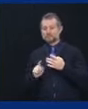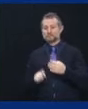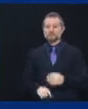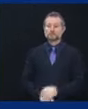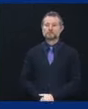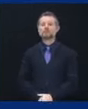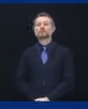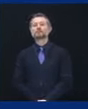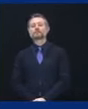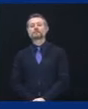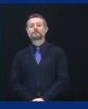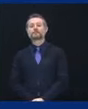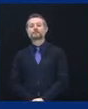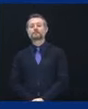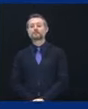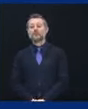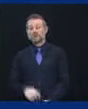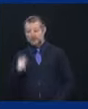Raise hand.